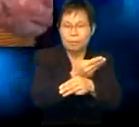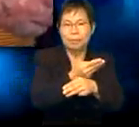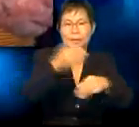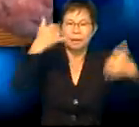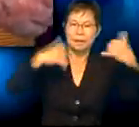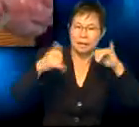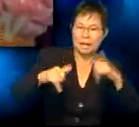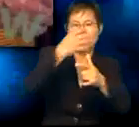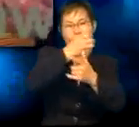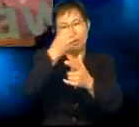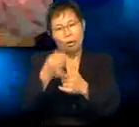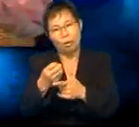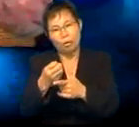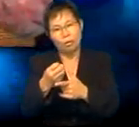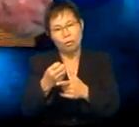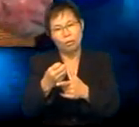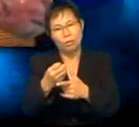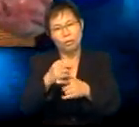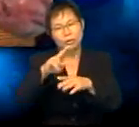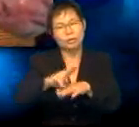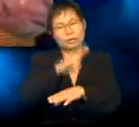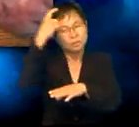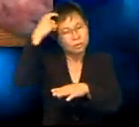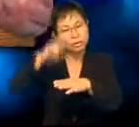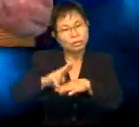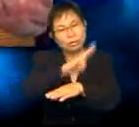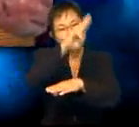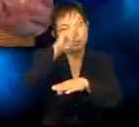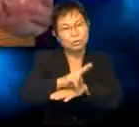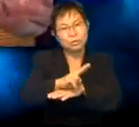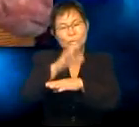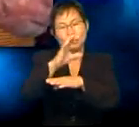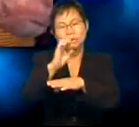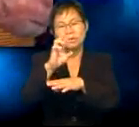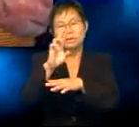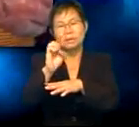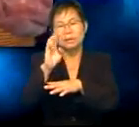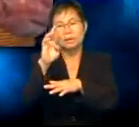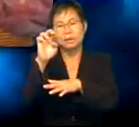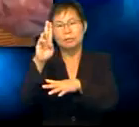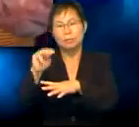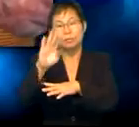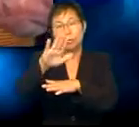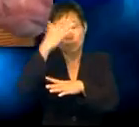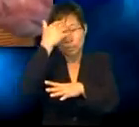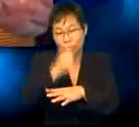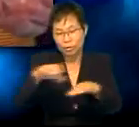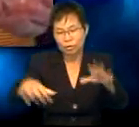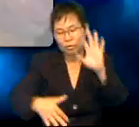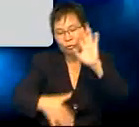play games, or even draw, you are using your cerebrum. Your memory is found there too.